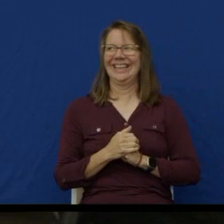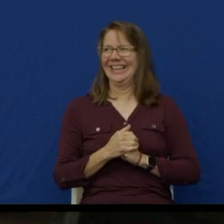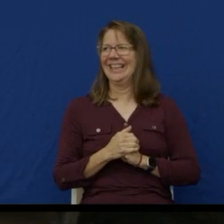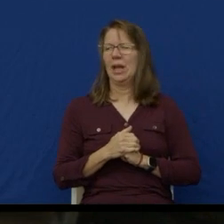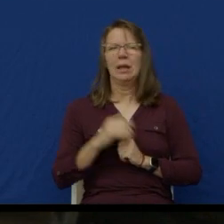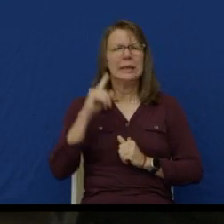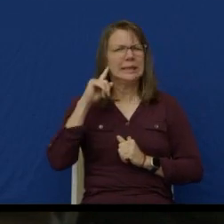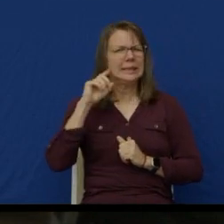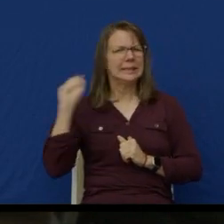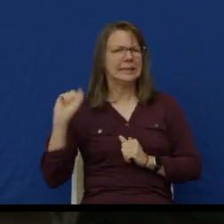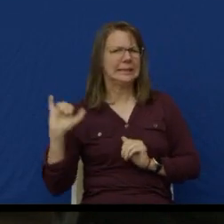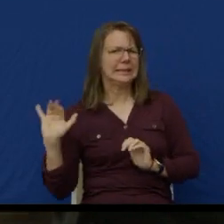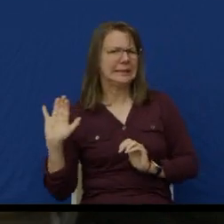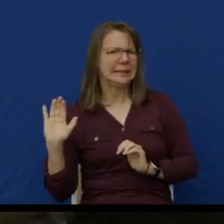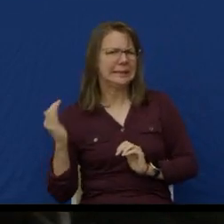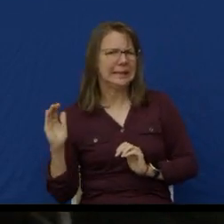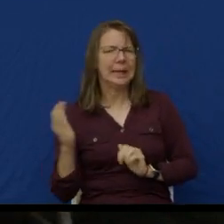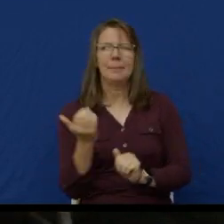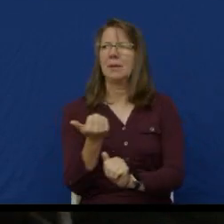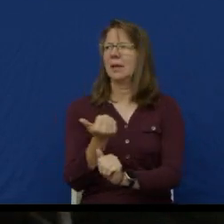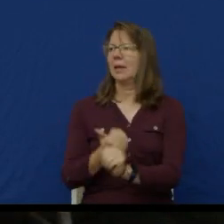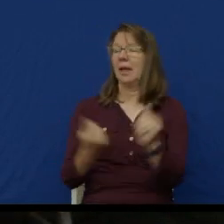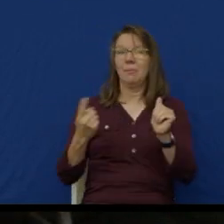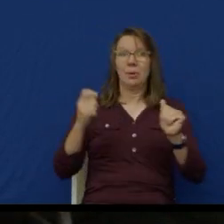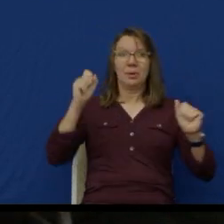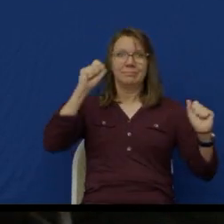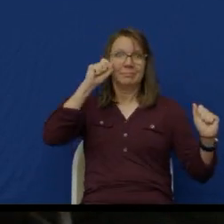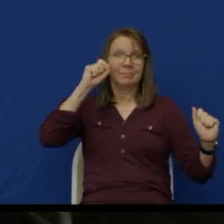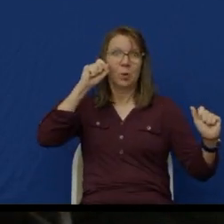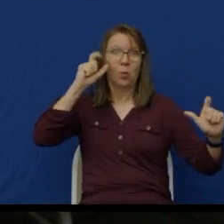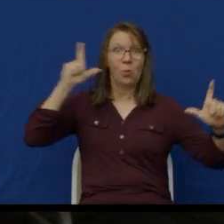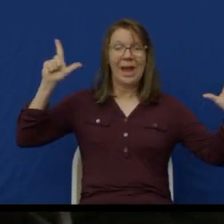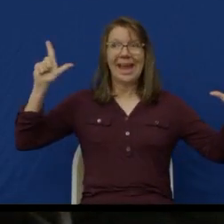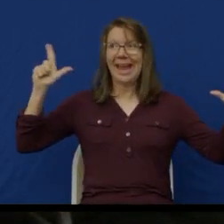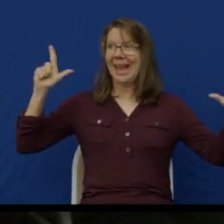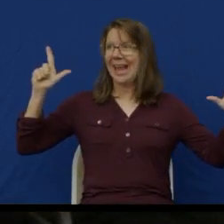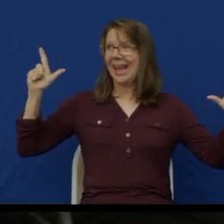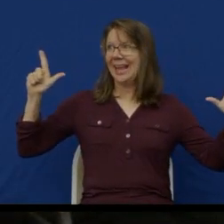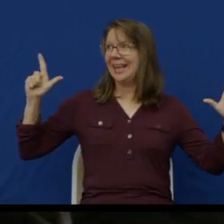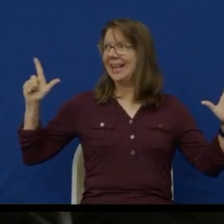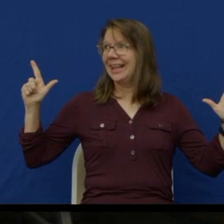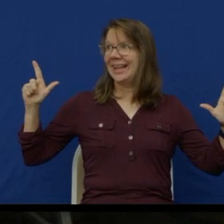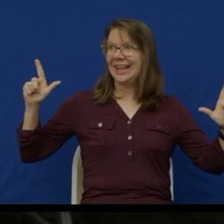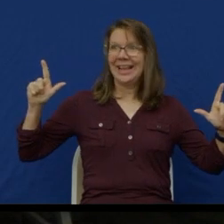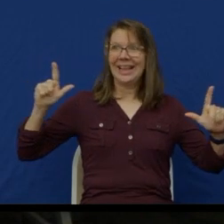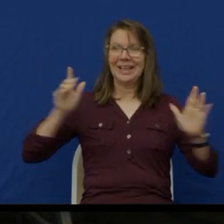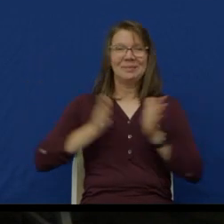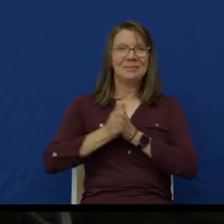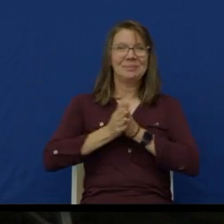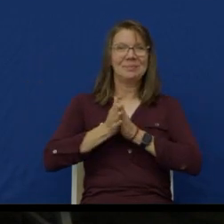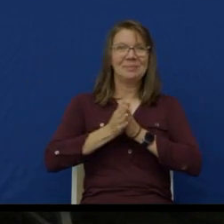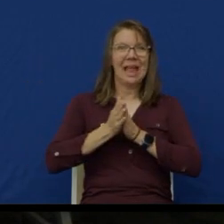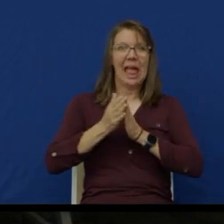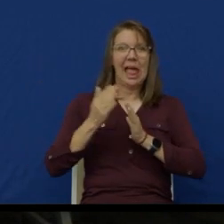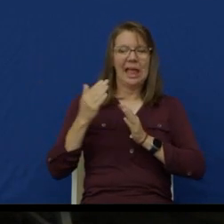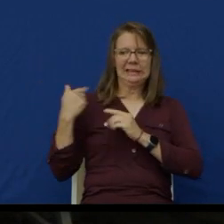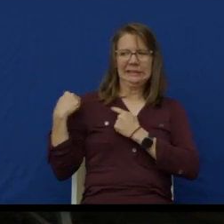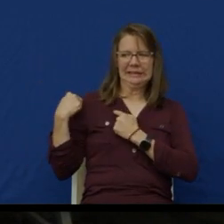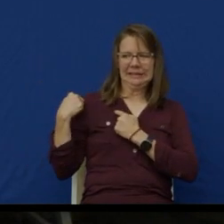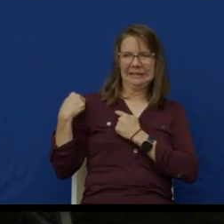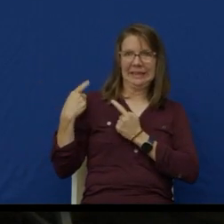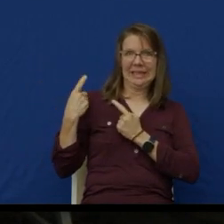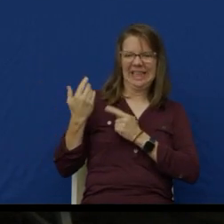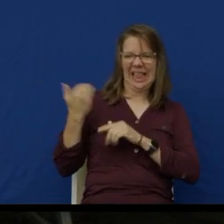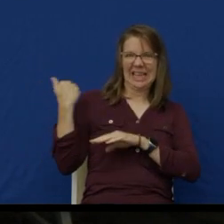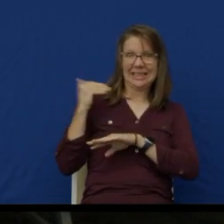Sounds like everybody is wide awake after an evening of revelry. Not as good as my own. Good